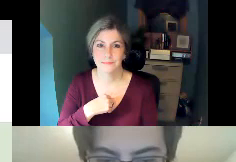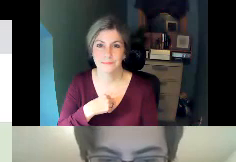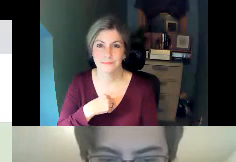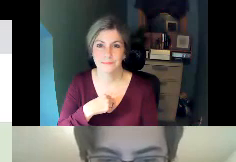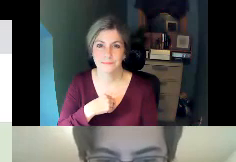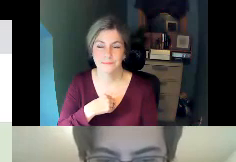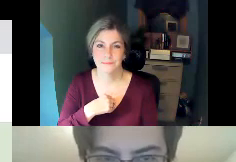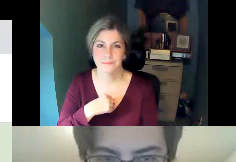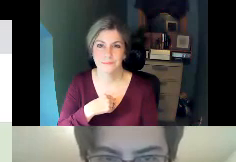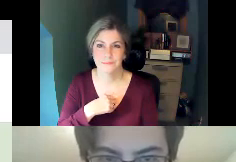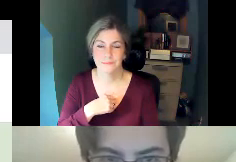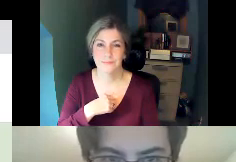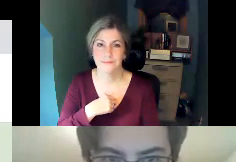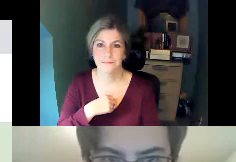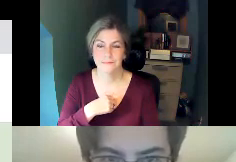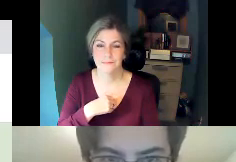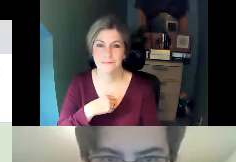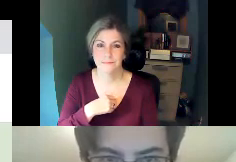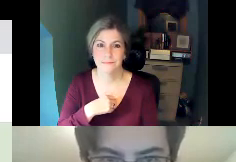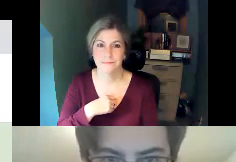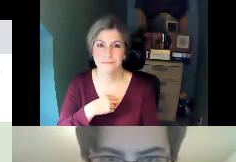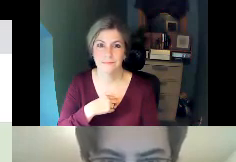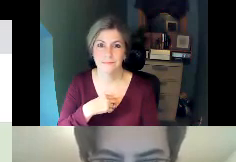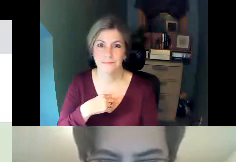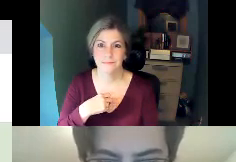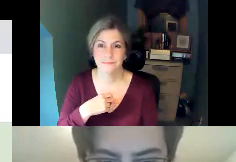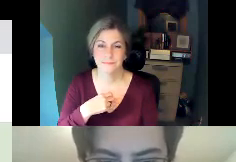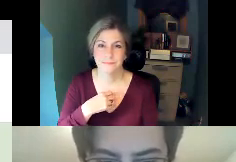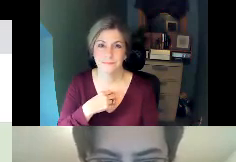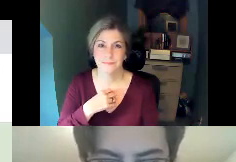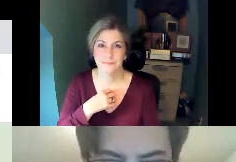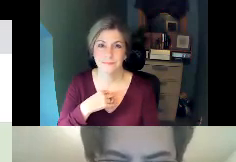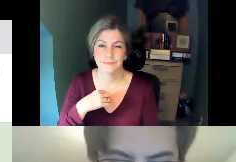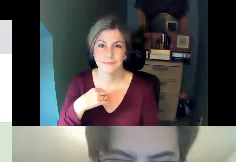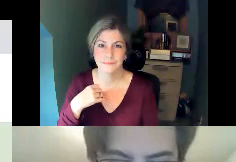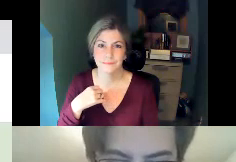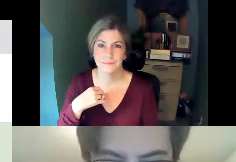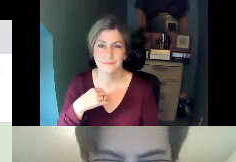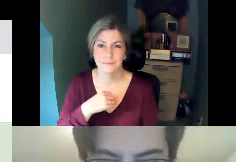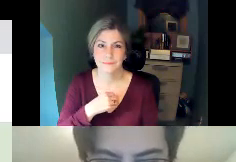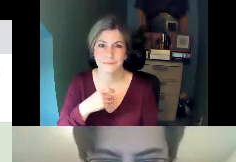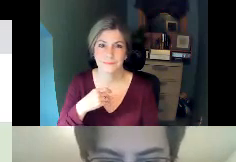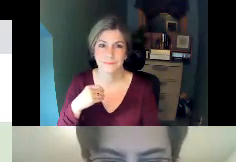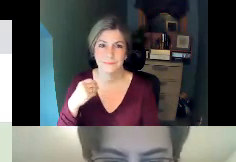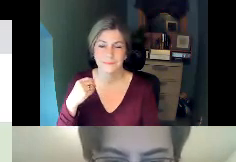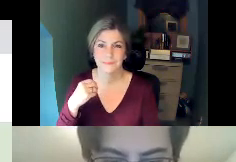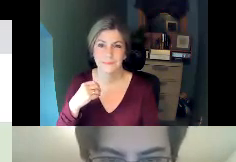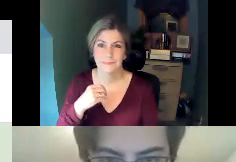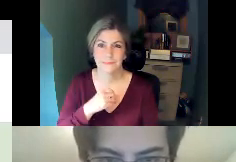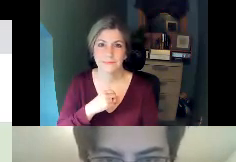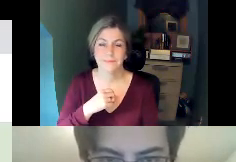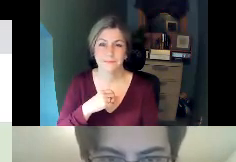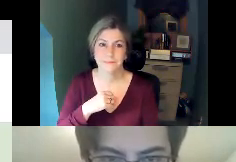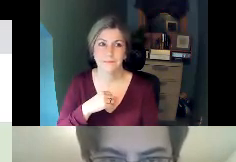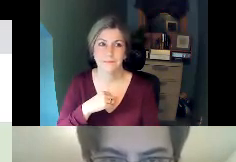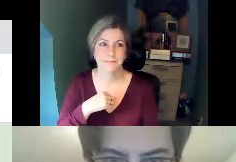to the financial aid office afterwards, after the FAFSA arrives. And it creates a little more work for you down the